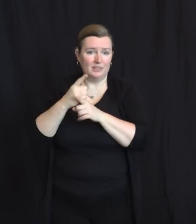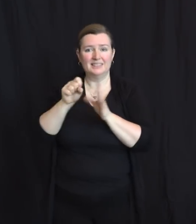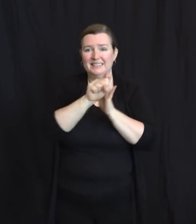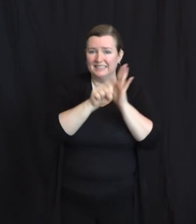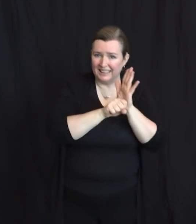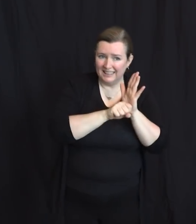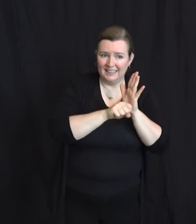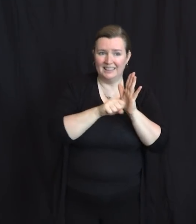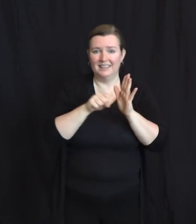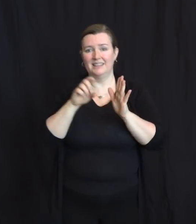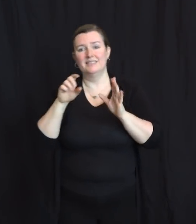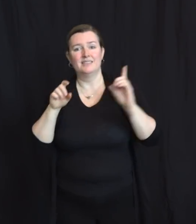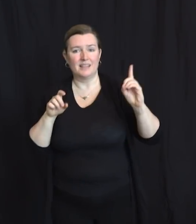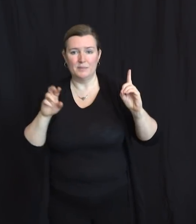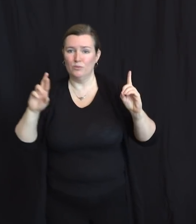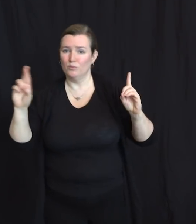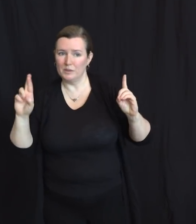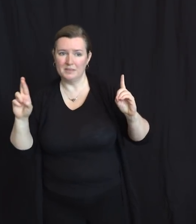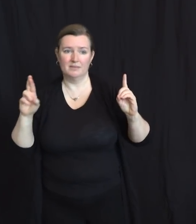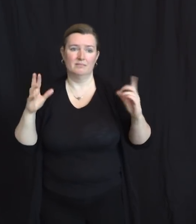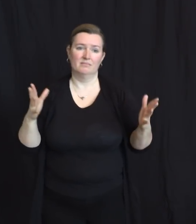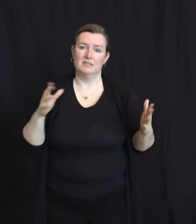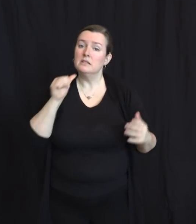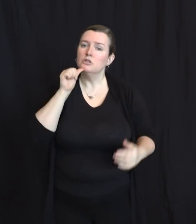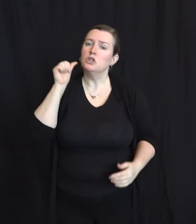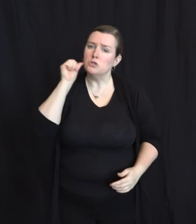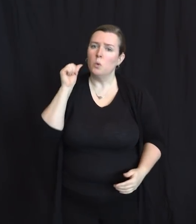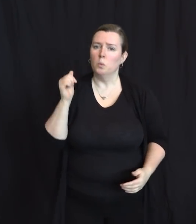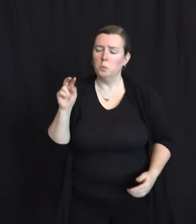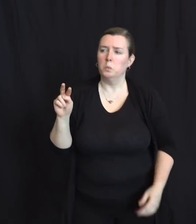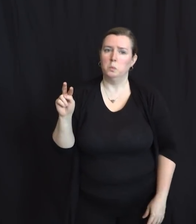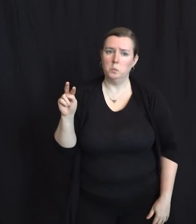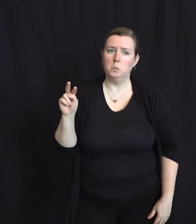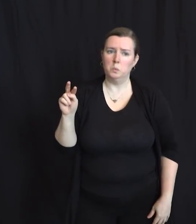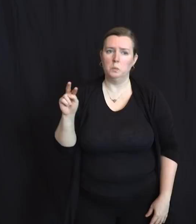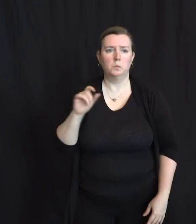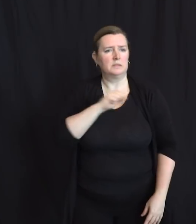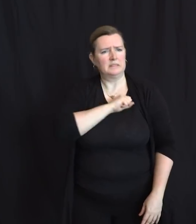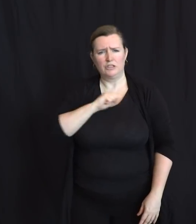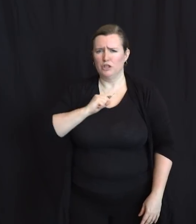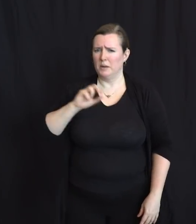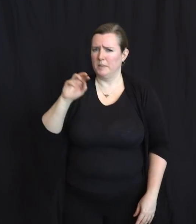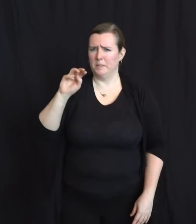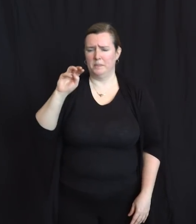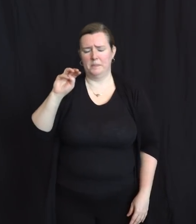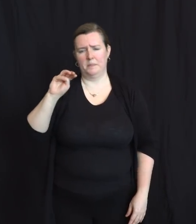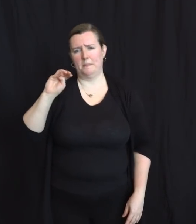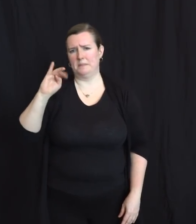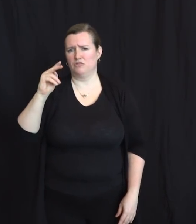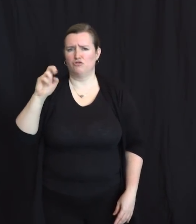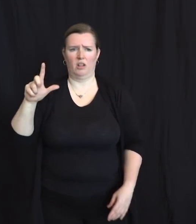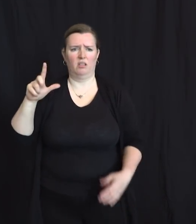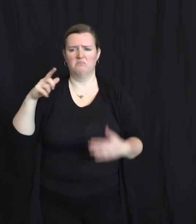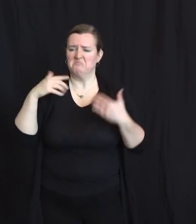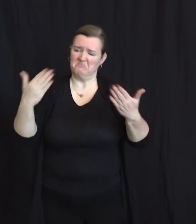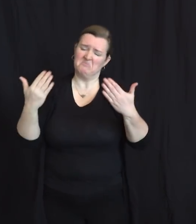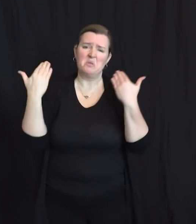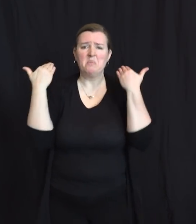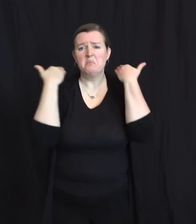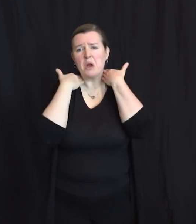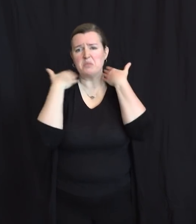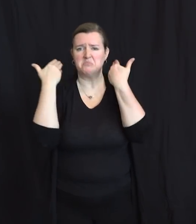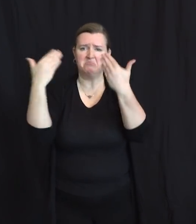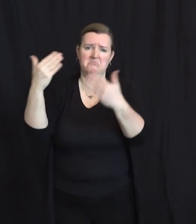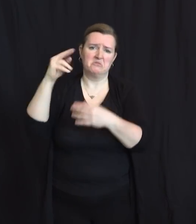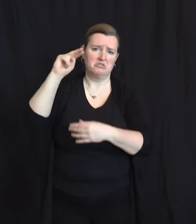Unfortunately, if it wasn't bad enough yesterday when Senator McConnell was talking about bankruptcies, and by the way, Senator, if you are watching, remember you are